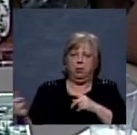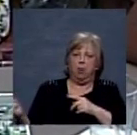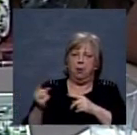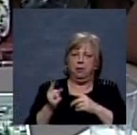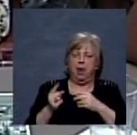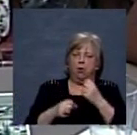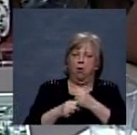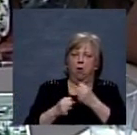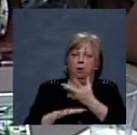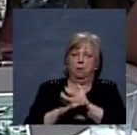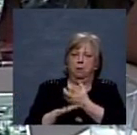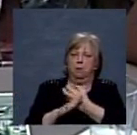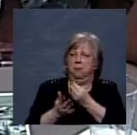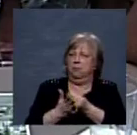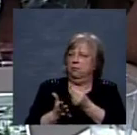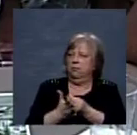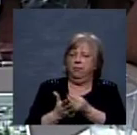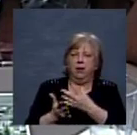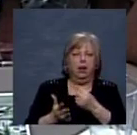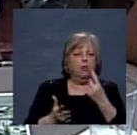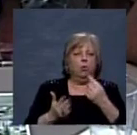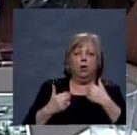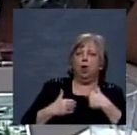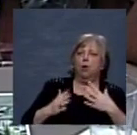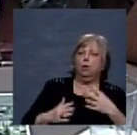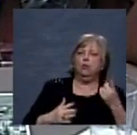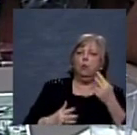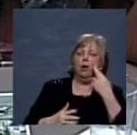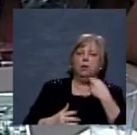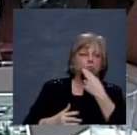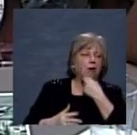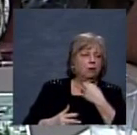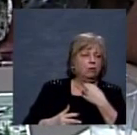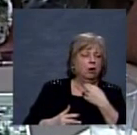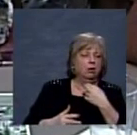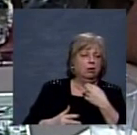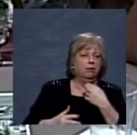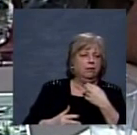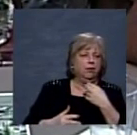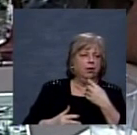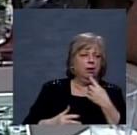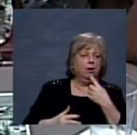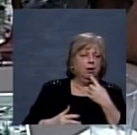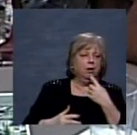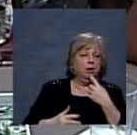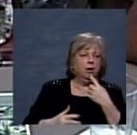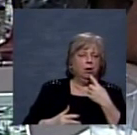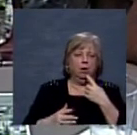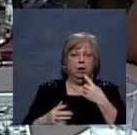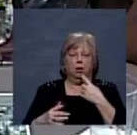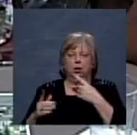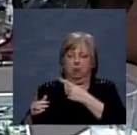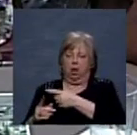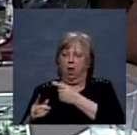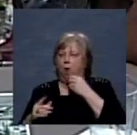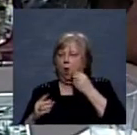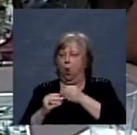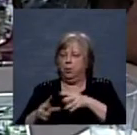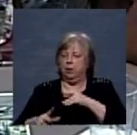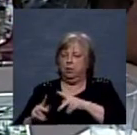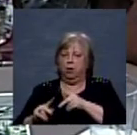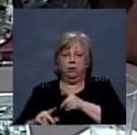panhandling. And one of the owners of one of the restaurants was accused by a homeless person of